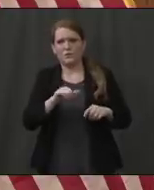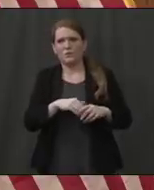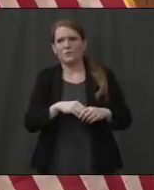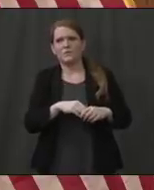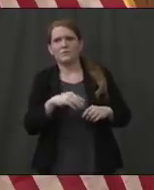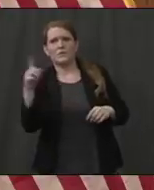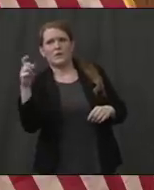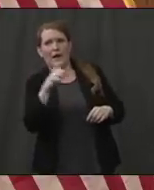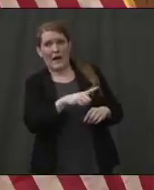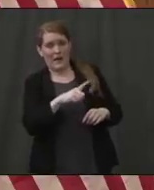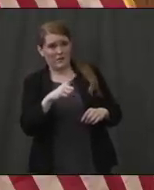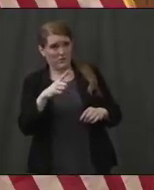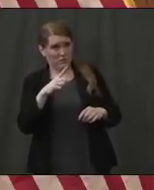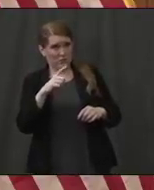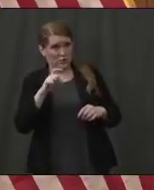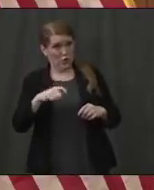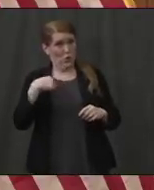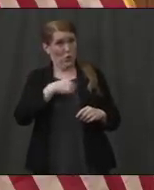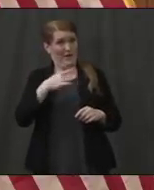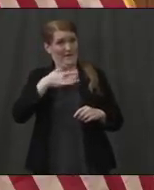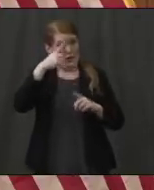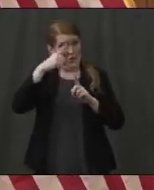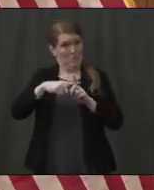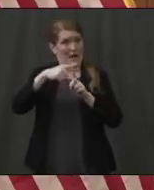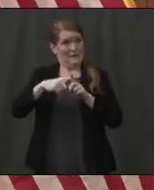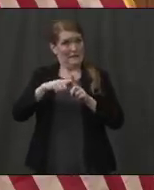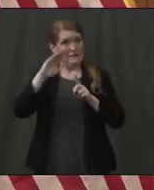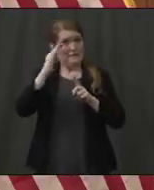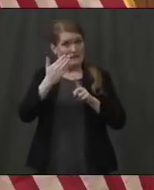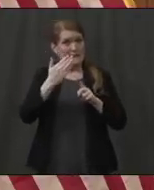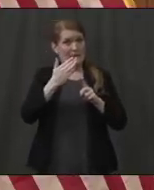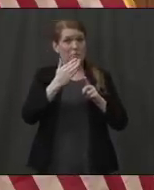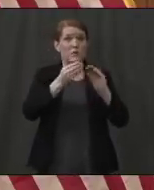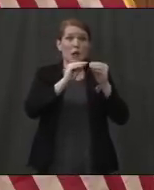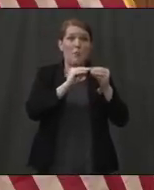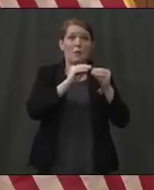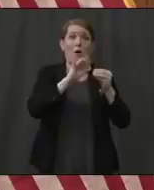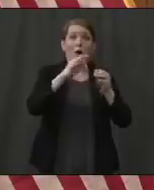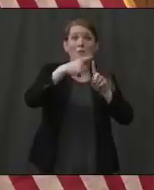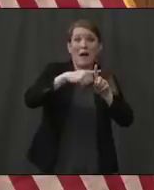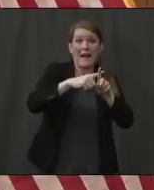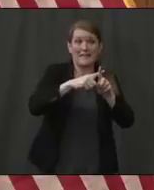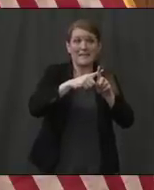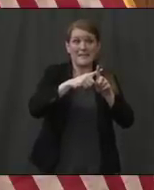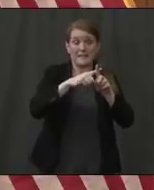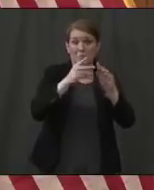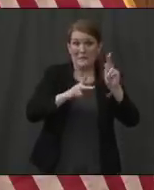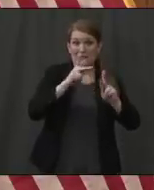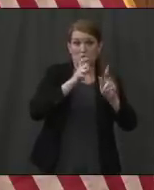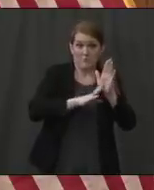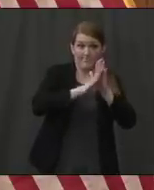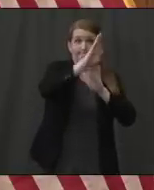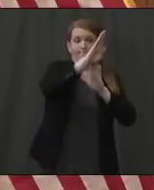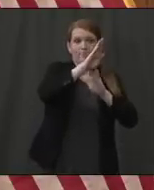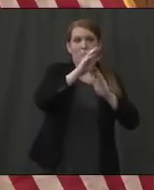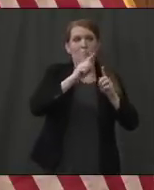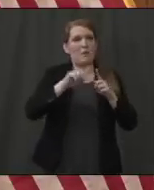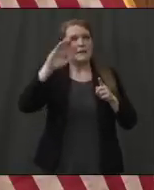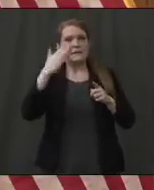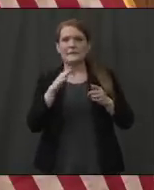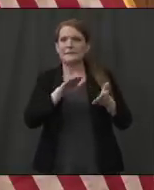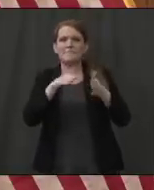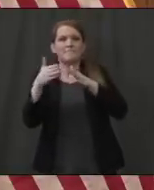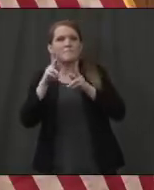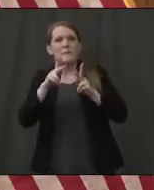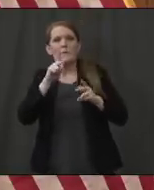to be increasing at the same rate that diagnoses are? I didn't catch that, I'm sorry. Should we be hopeful that deaths aren't increasing